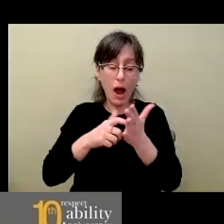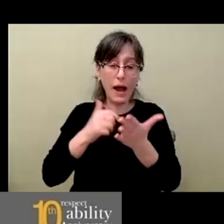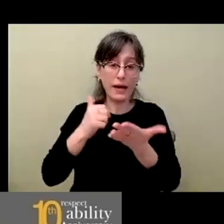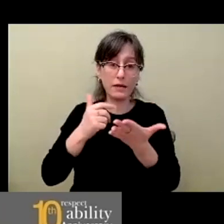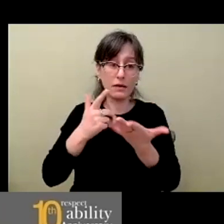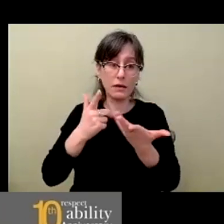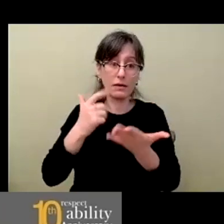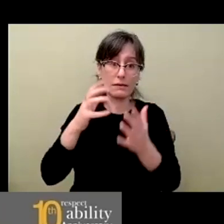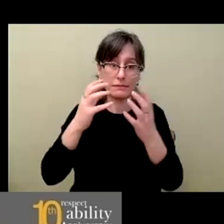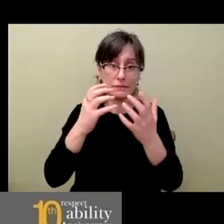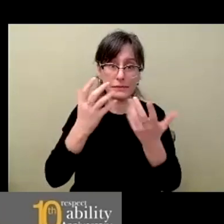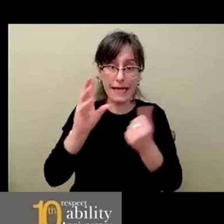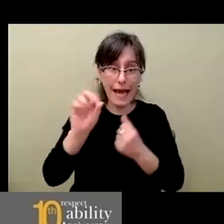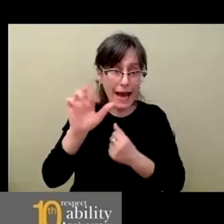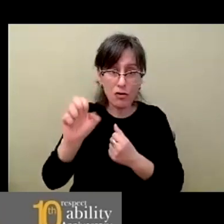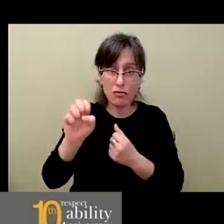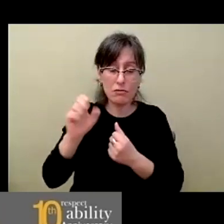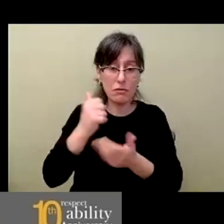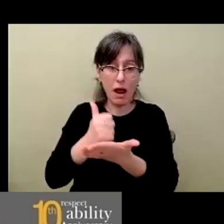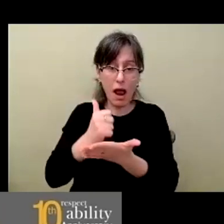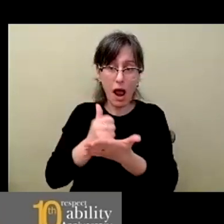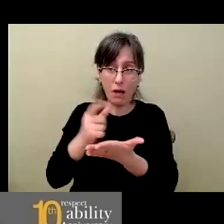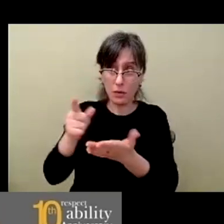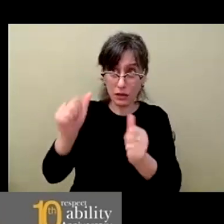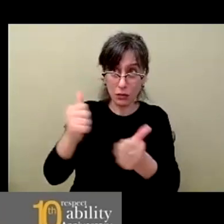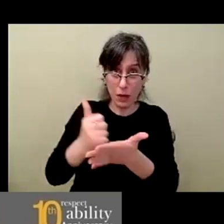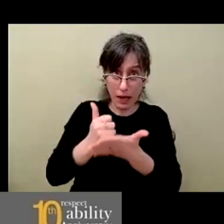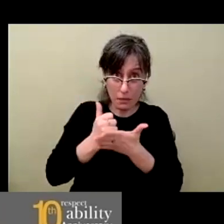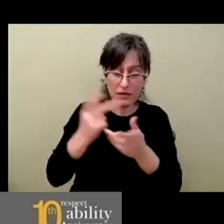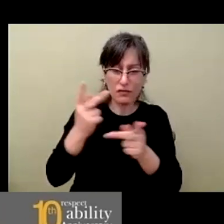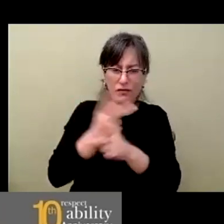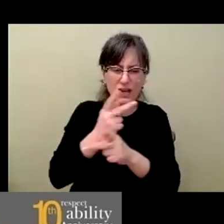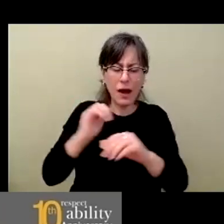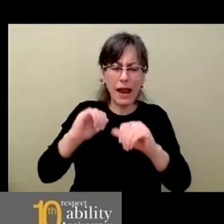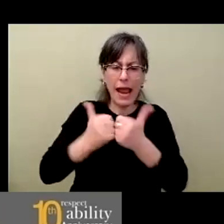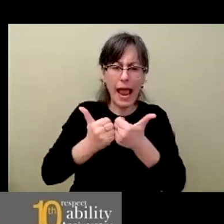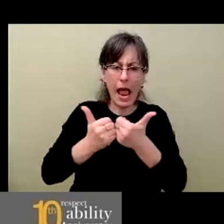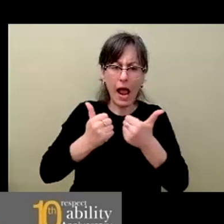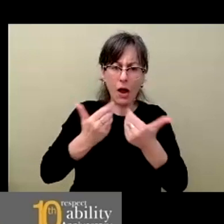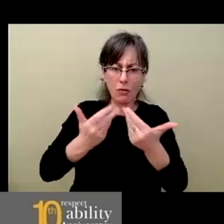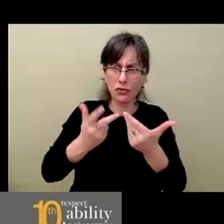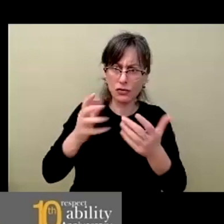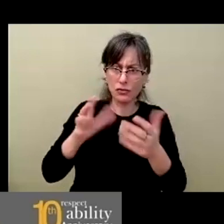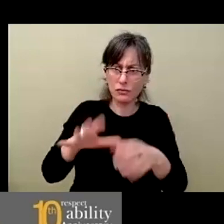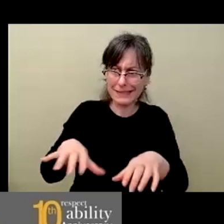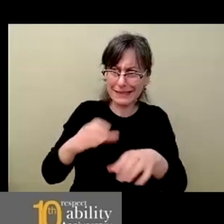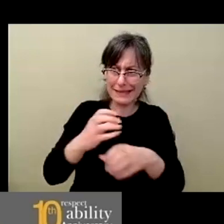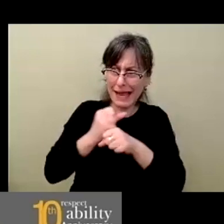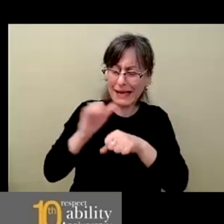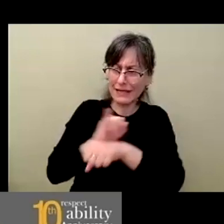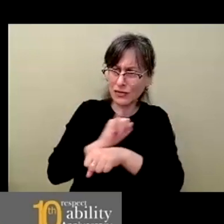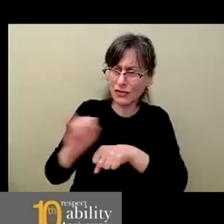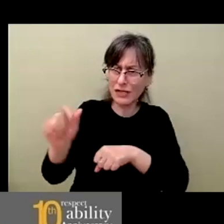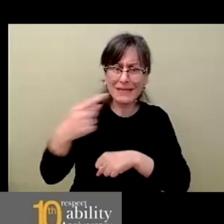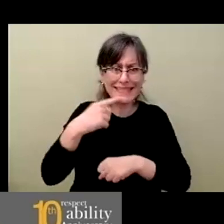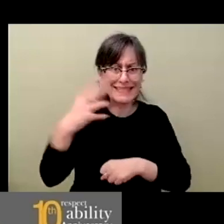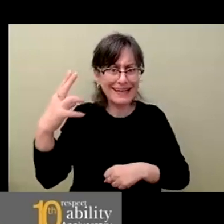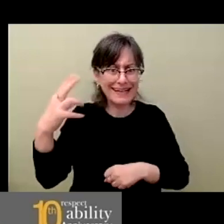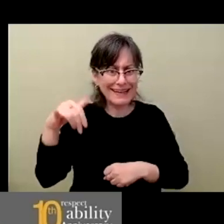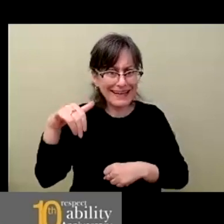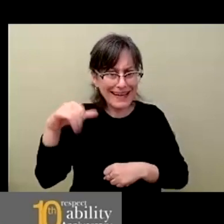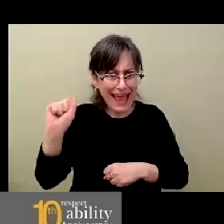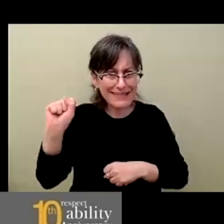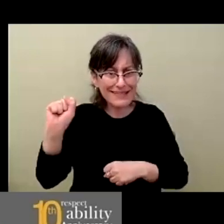help me figure out how to get an internship? And he said yes. And he helped me figure out a